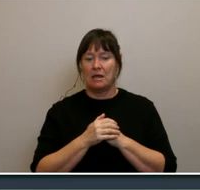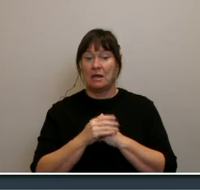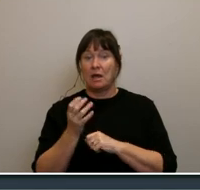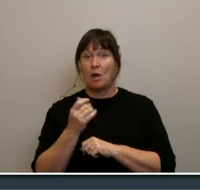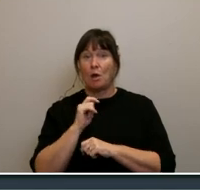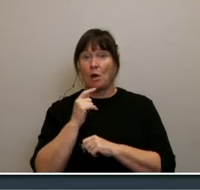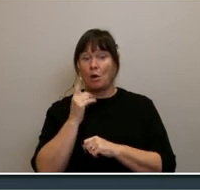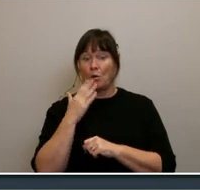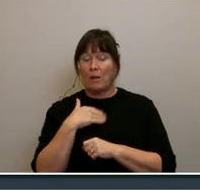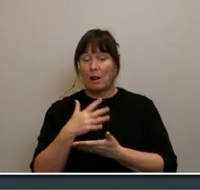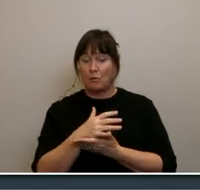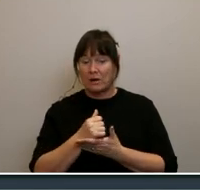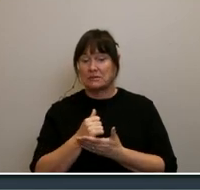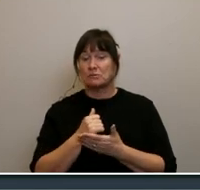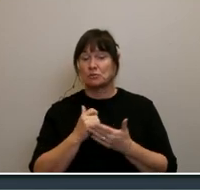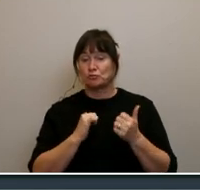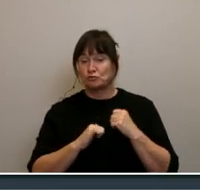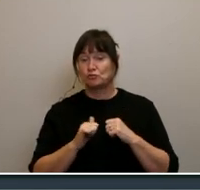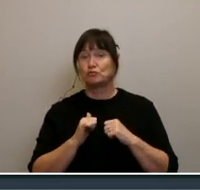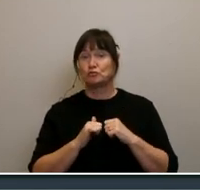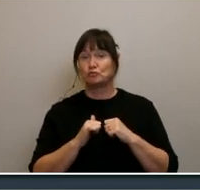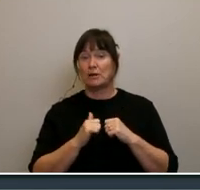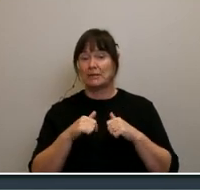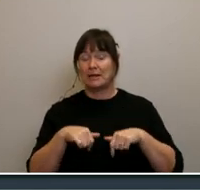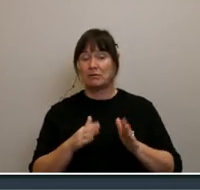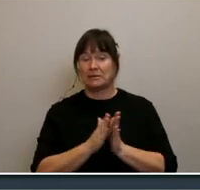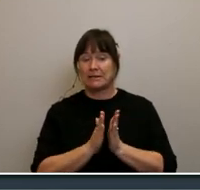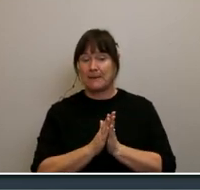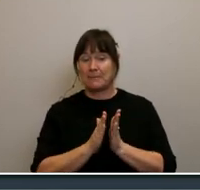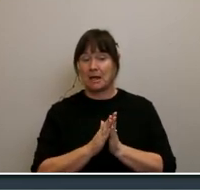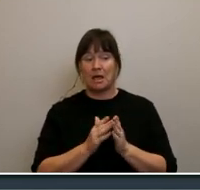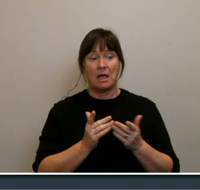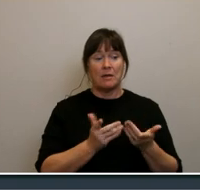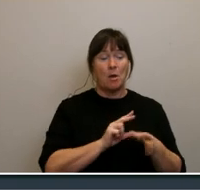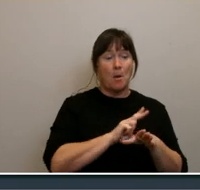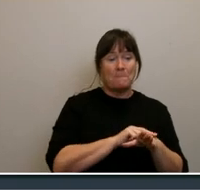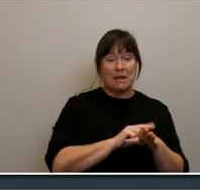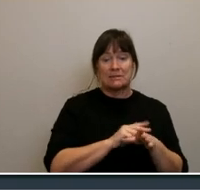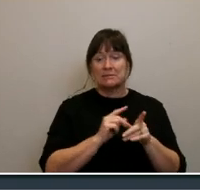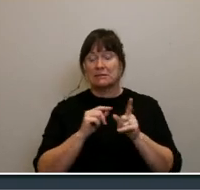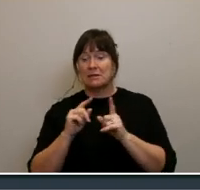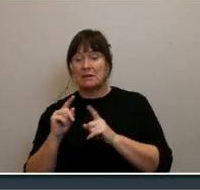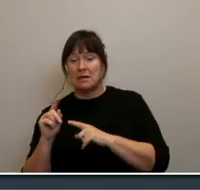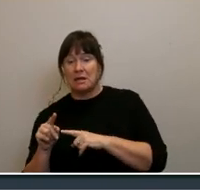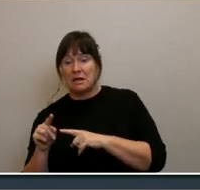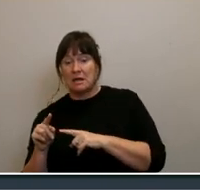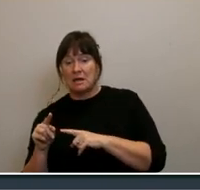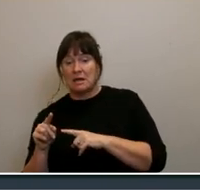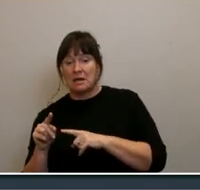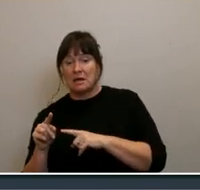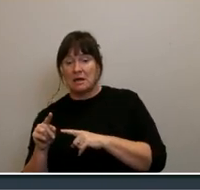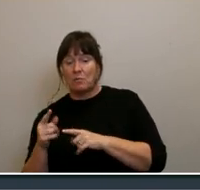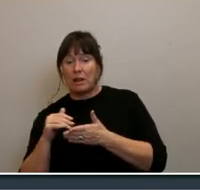program will help close the gap between current social programs and police addressing the two main types of business impact